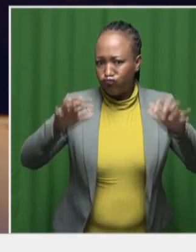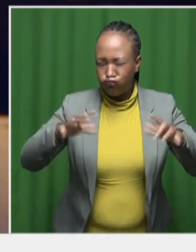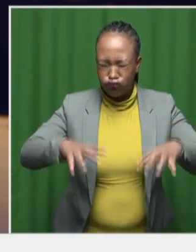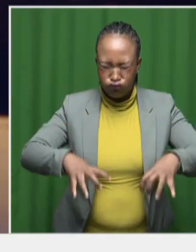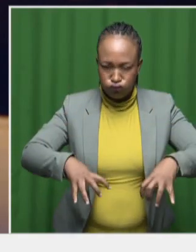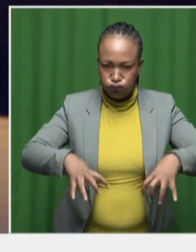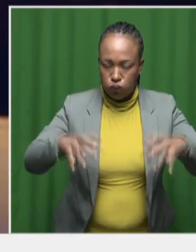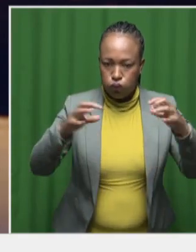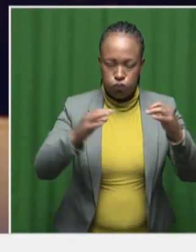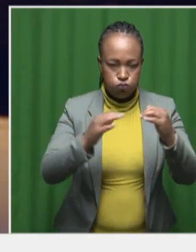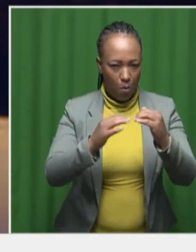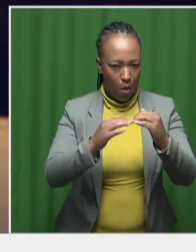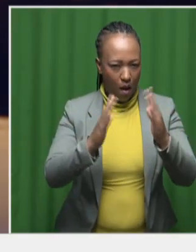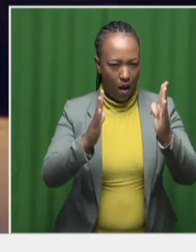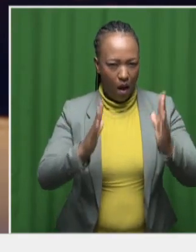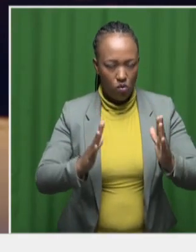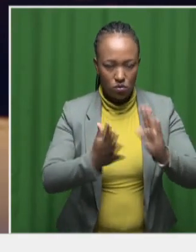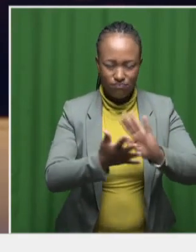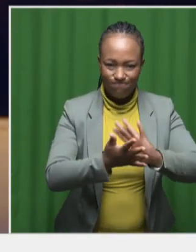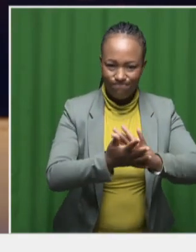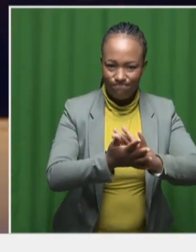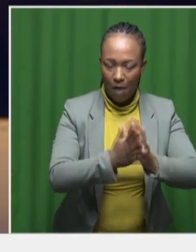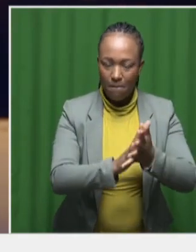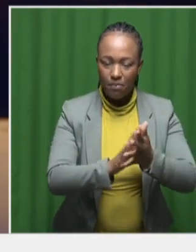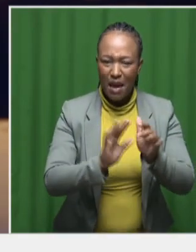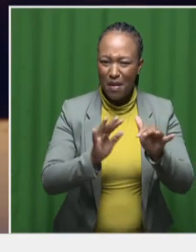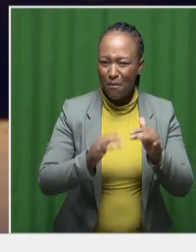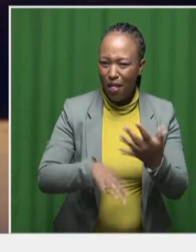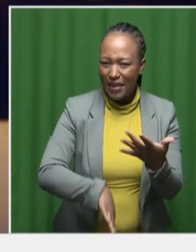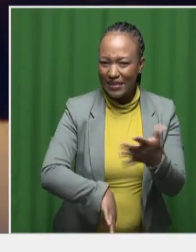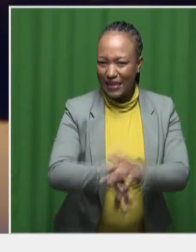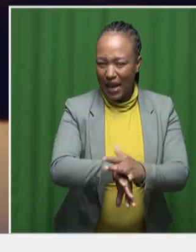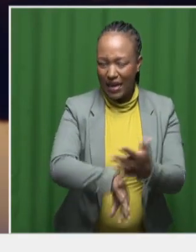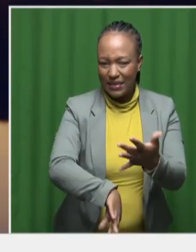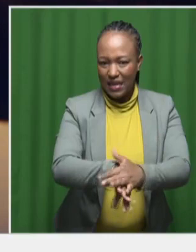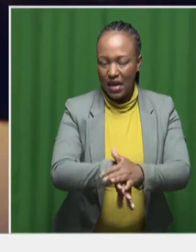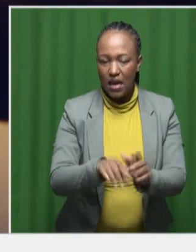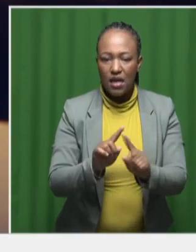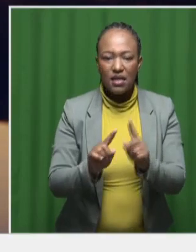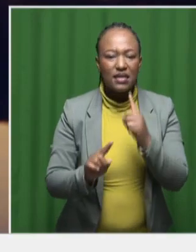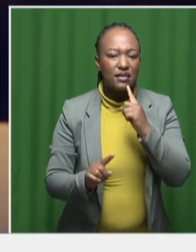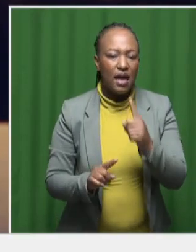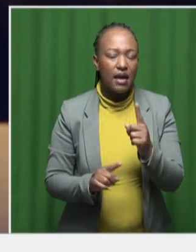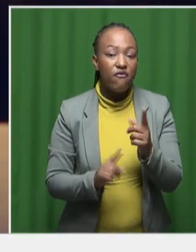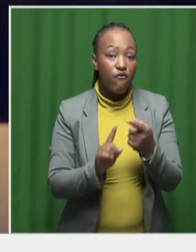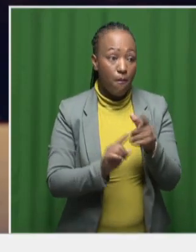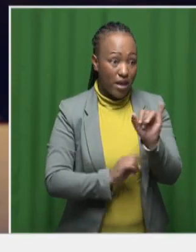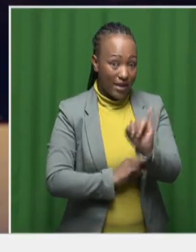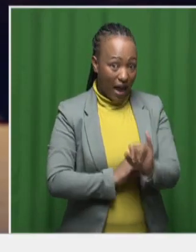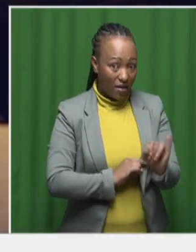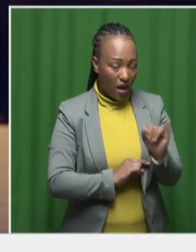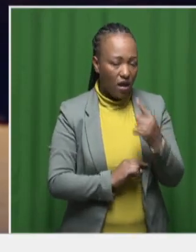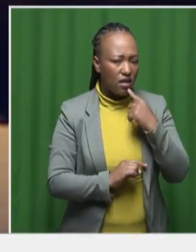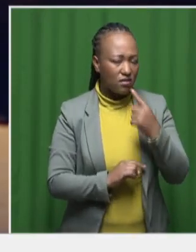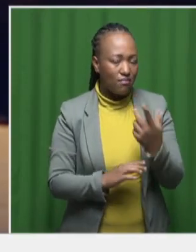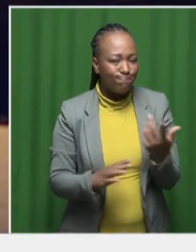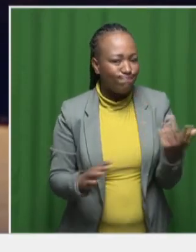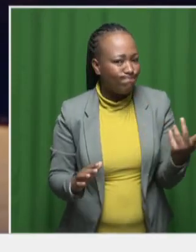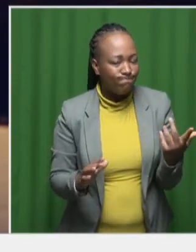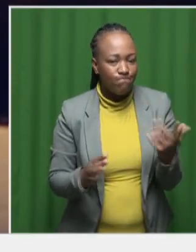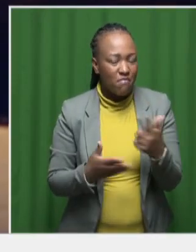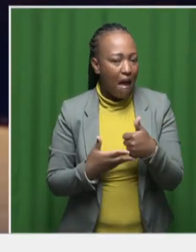houses in Inanda, and they say they've never received any assistance from the government. Are you able to tell us a little bit more right